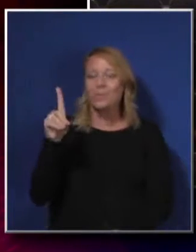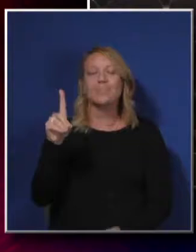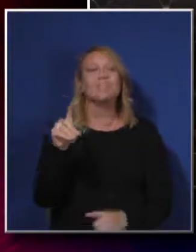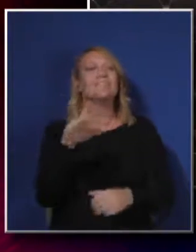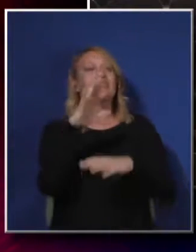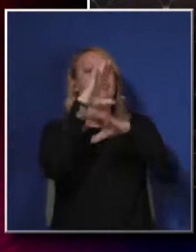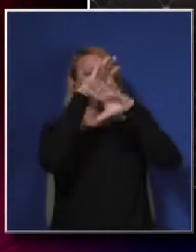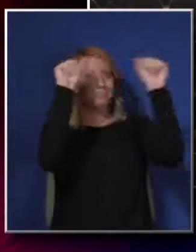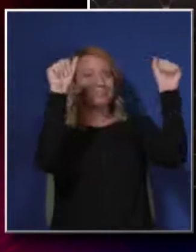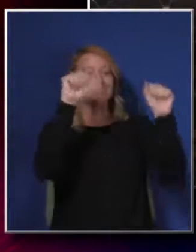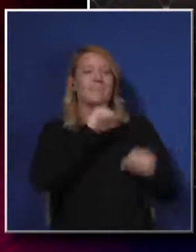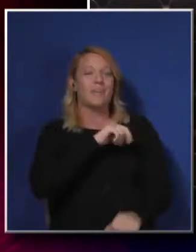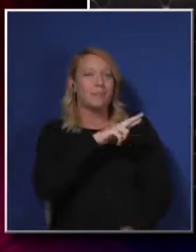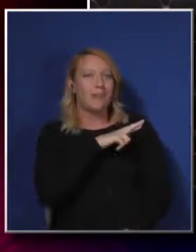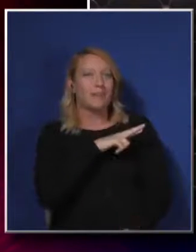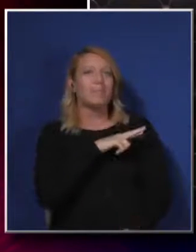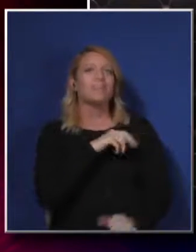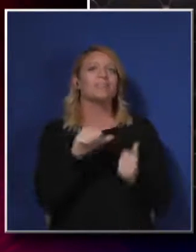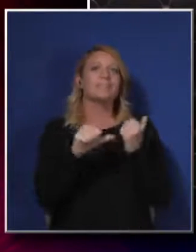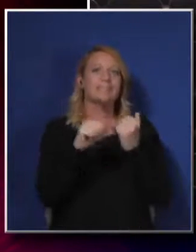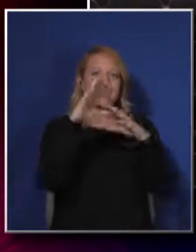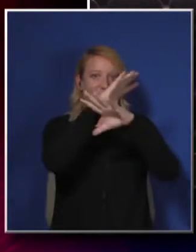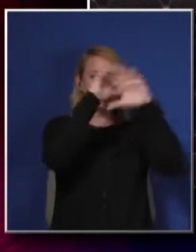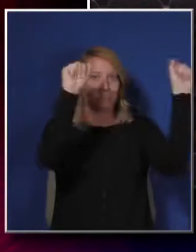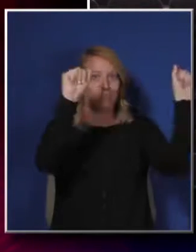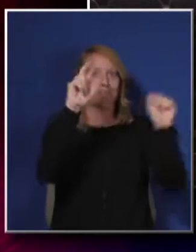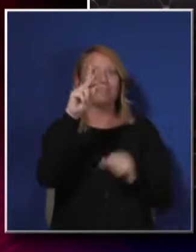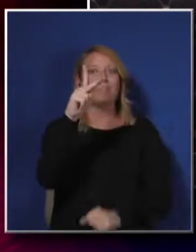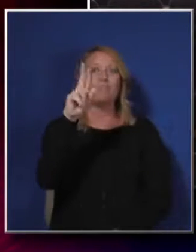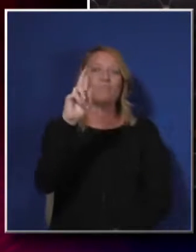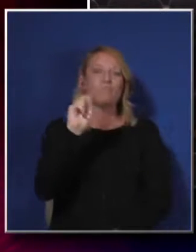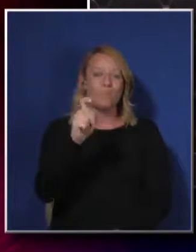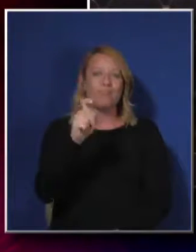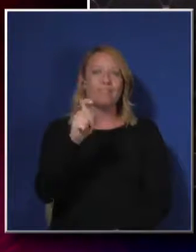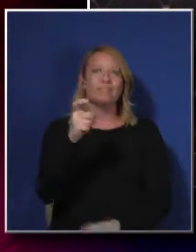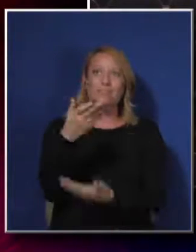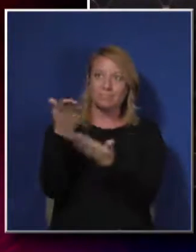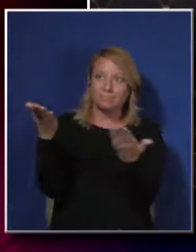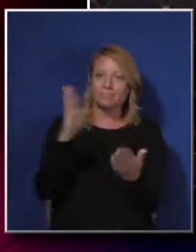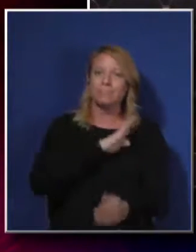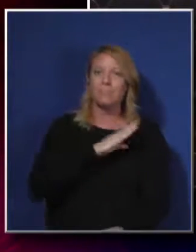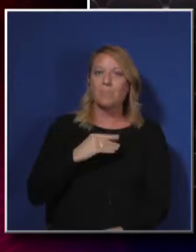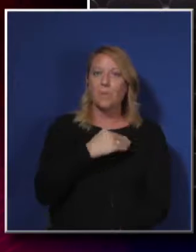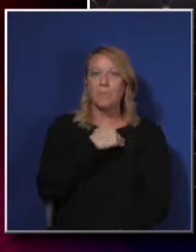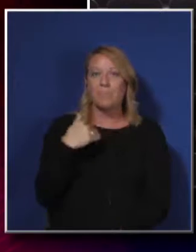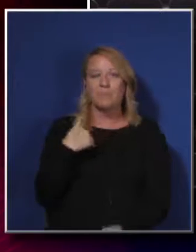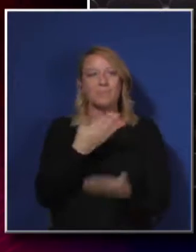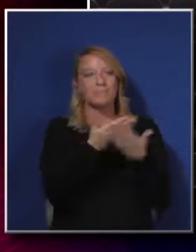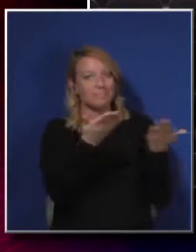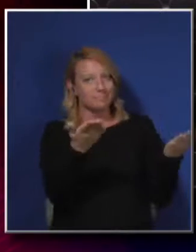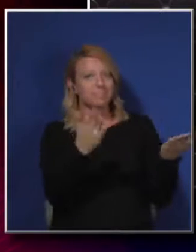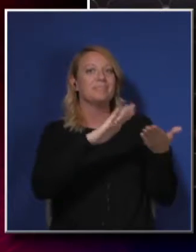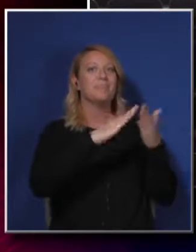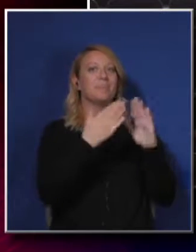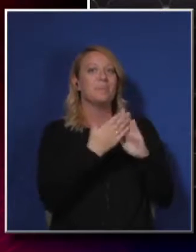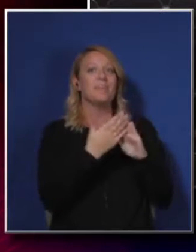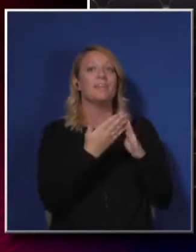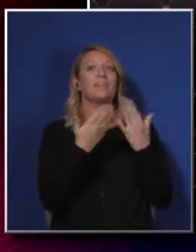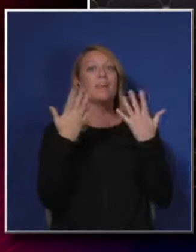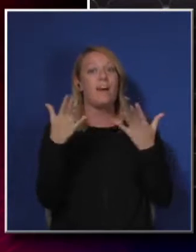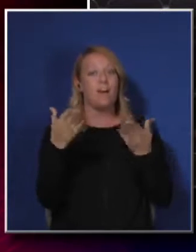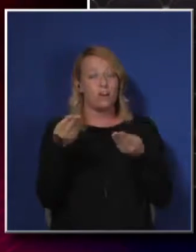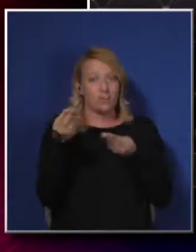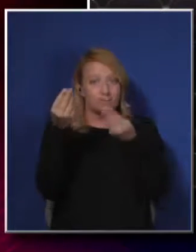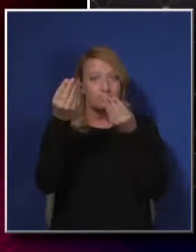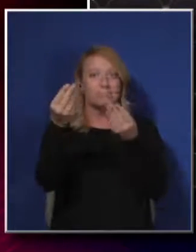Assistant Superintendent Rex, members of the board, and ASDB community. Provided to each of you is a consolidated